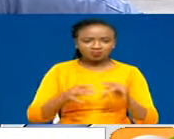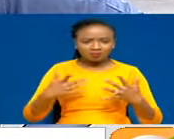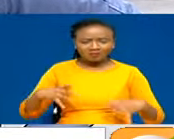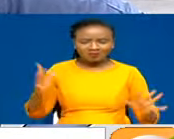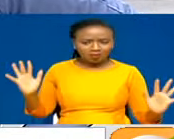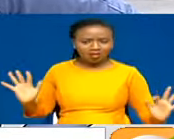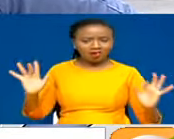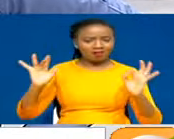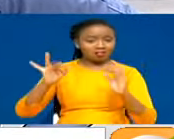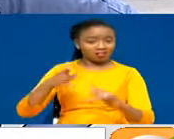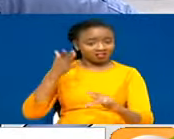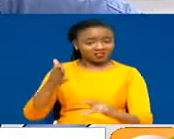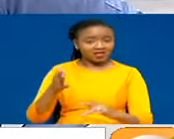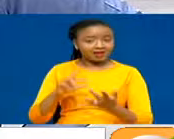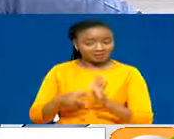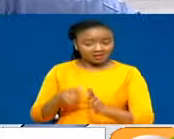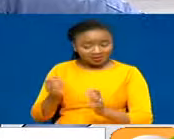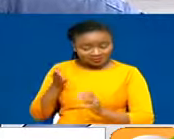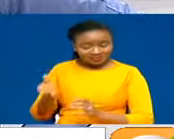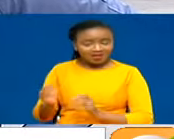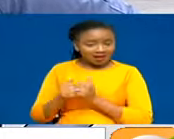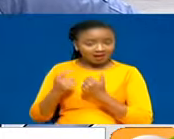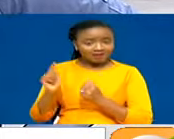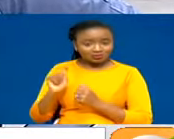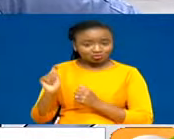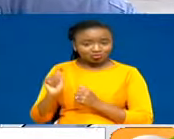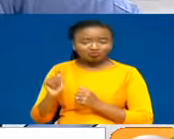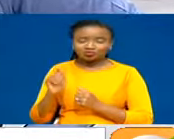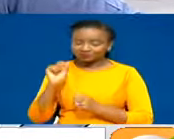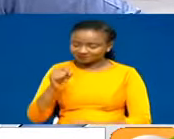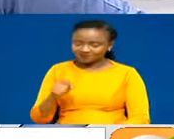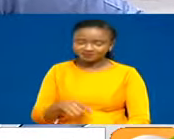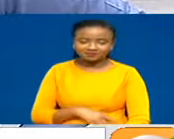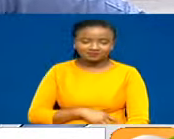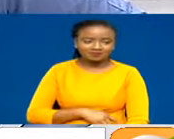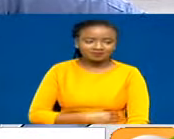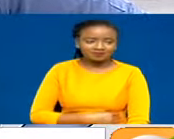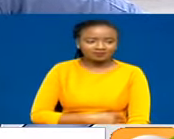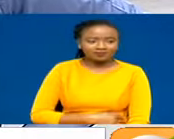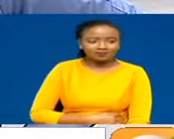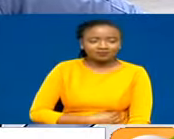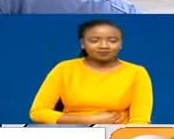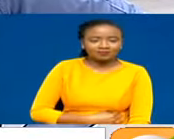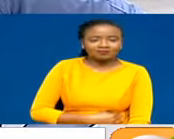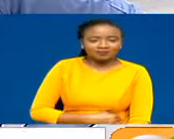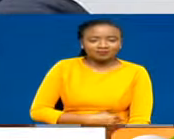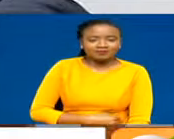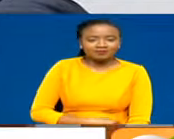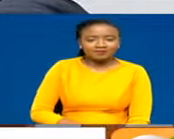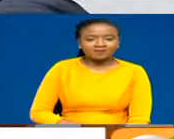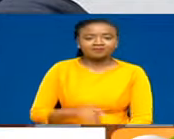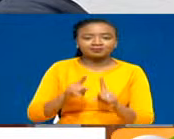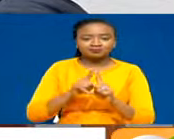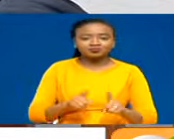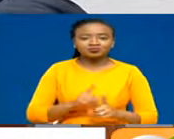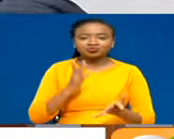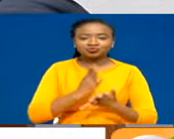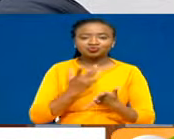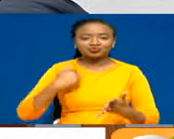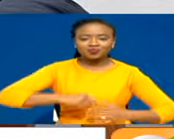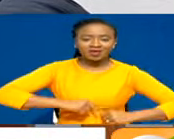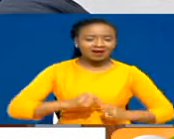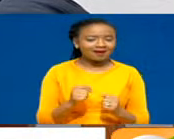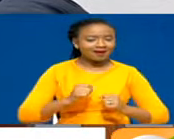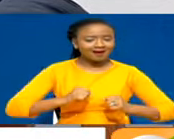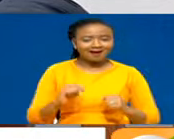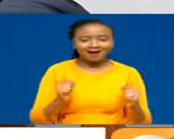You're going to be playing in Toronto. Yes. You're not going anywhere else. No. And obviously for home games, it'll be Toronto. Yes, we're super